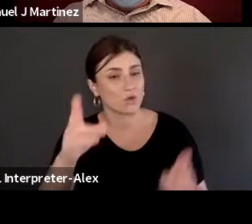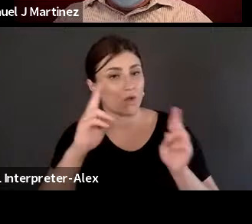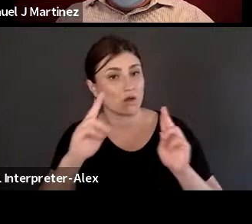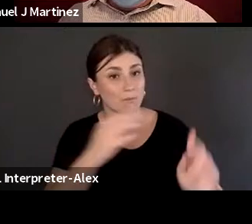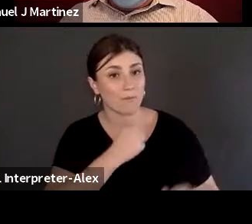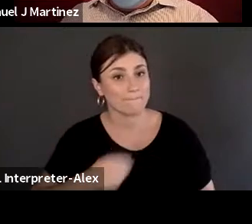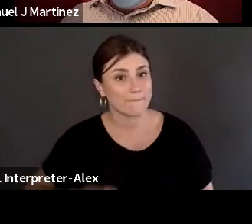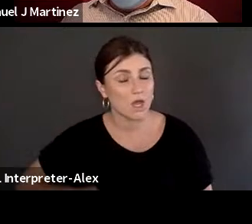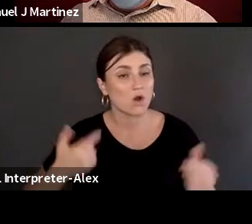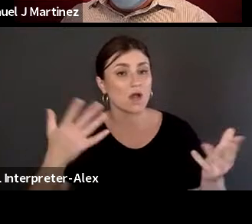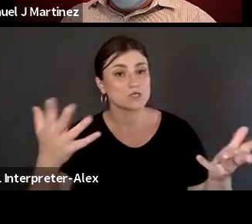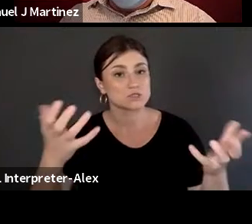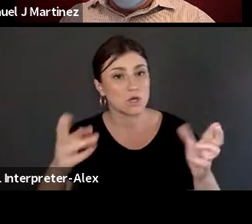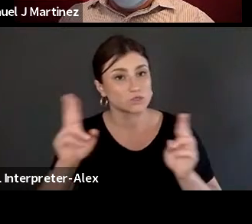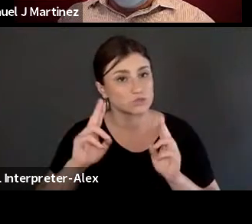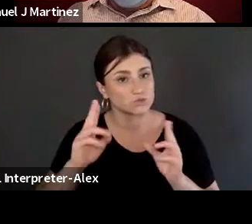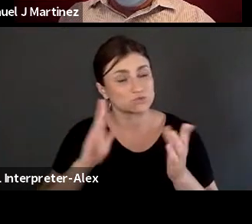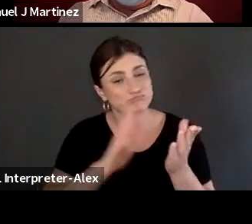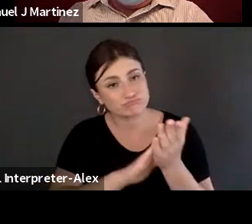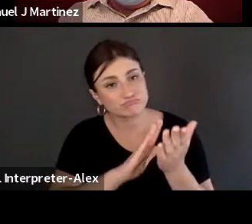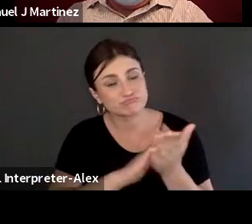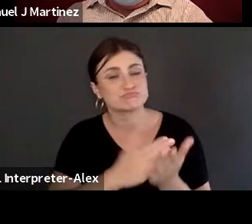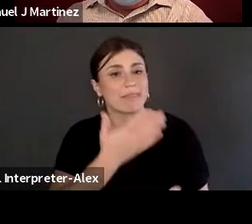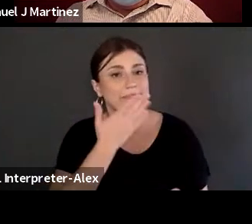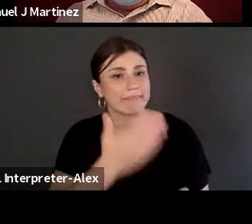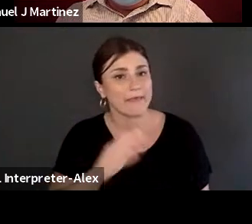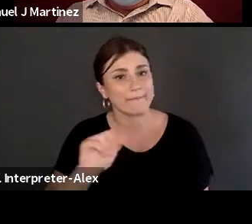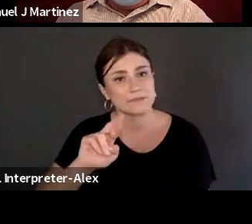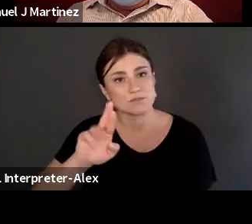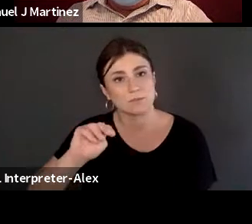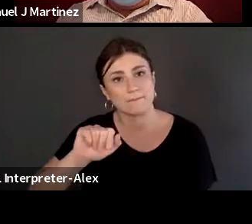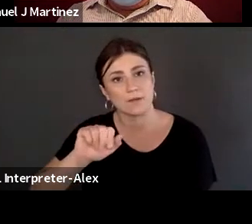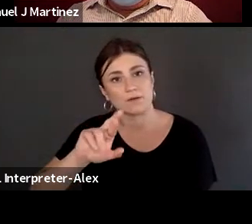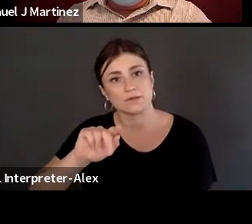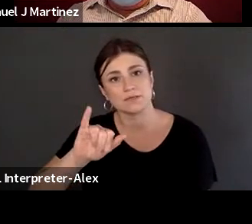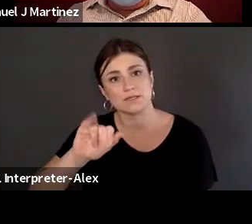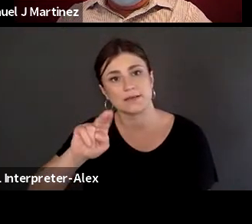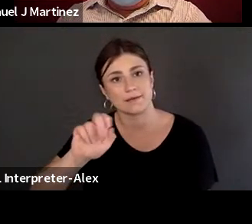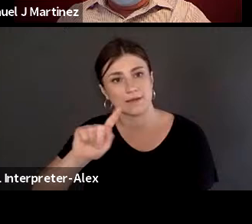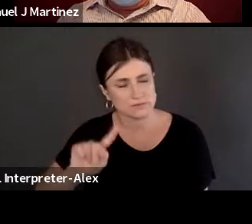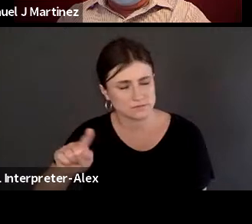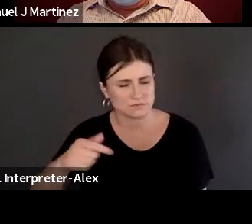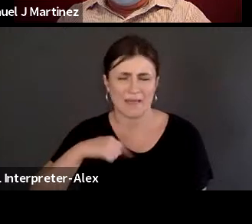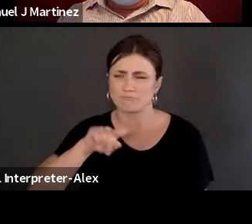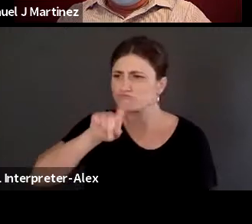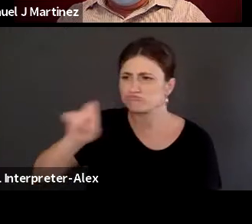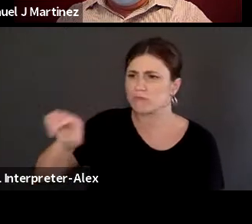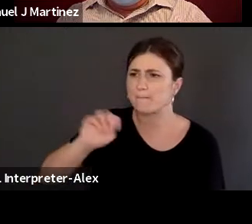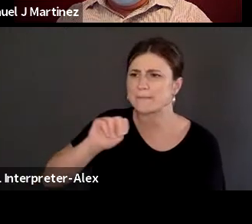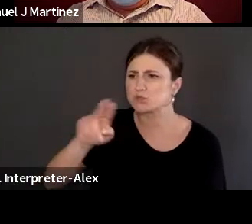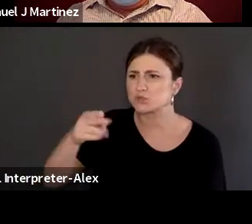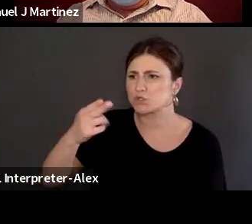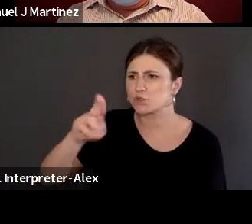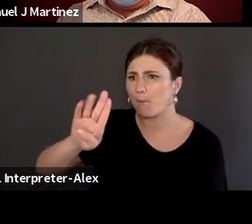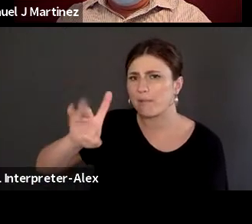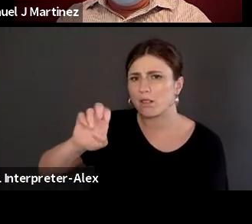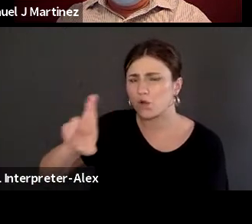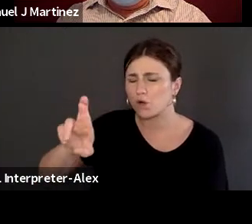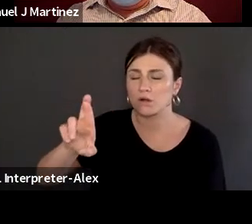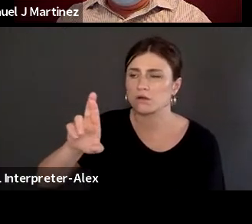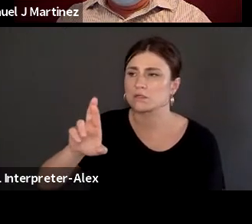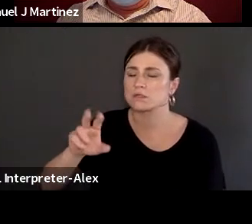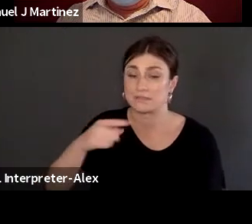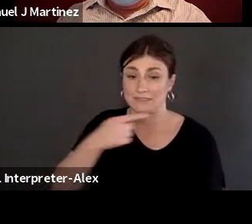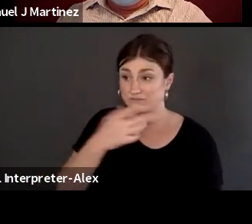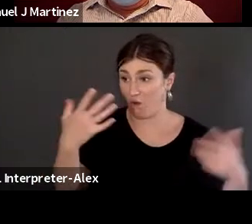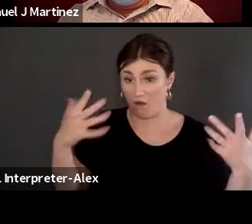for doing his diligence, as well as my question as well was for Mr. Hubler on what's our next step, being that Mr. Martinez has already done his